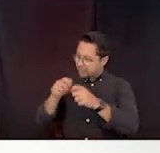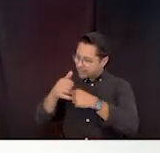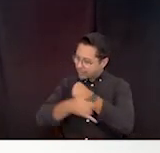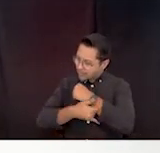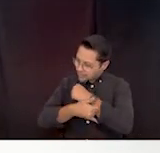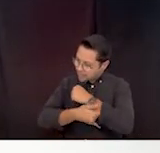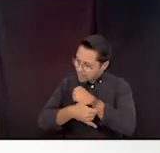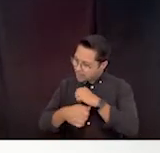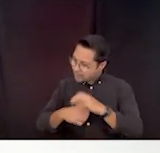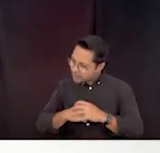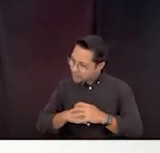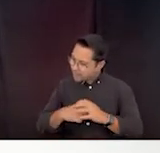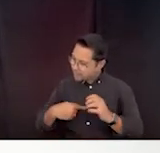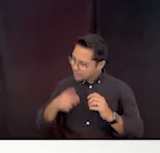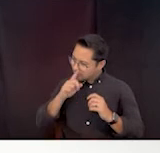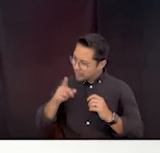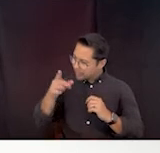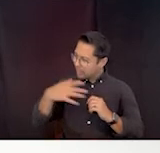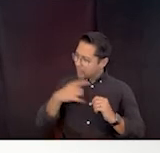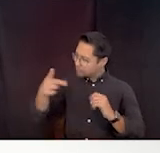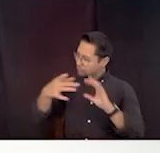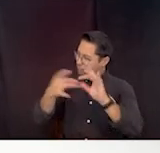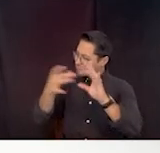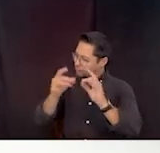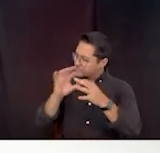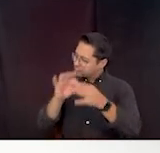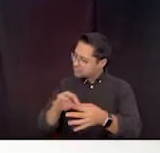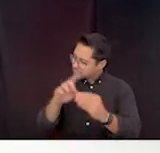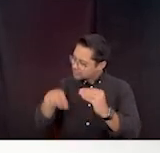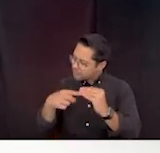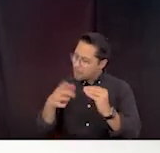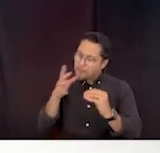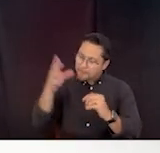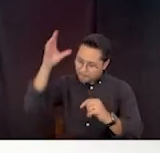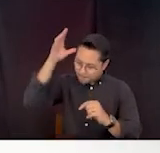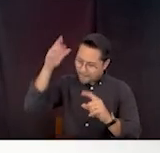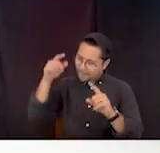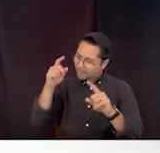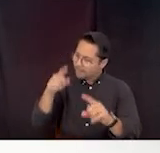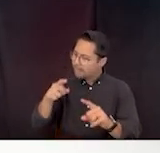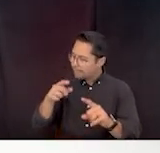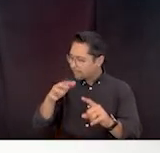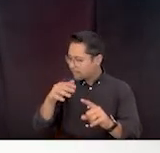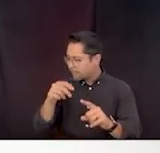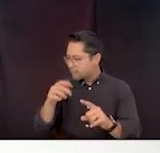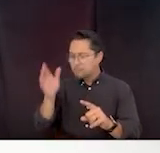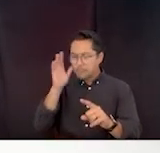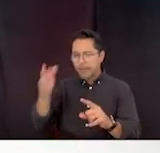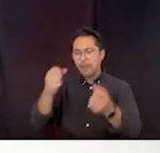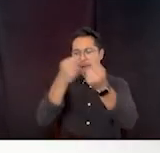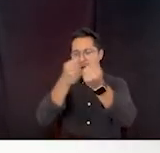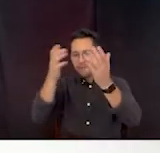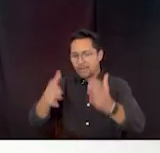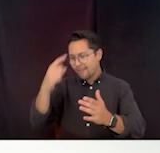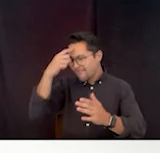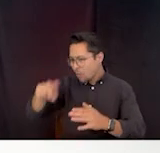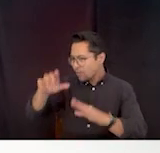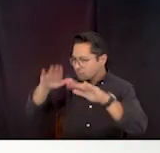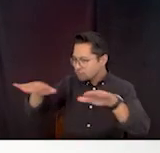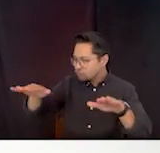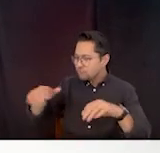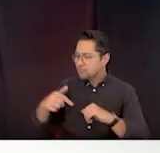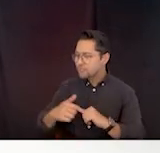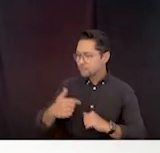North Florida, and I really like what you said about the parents being the advocate for the child. I'm